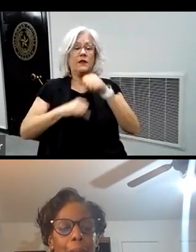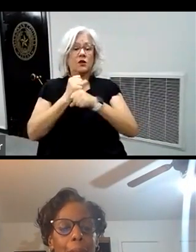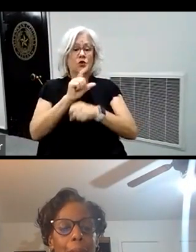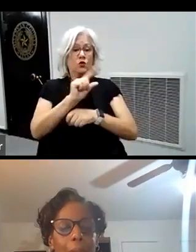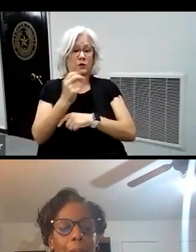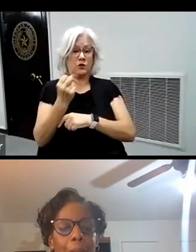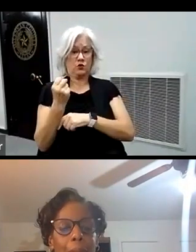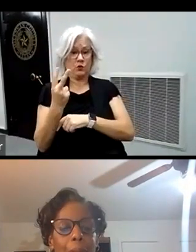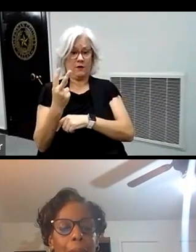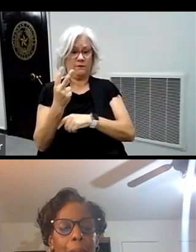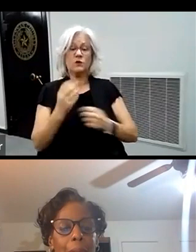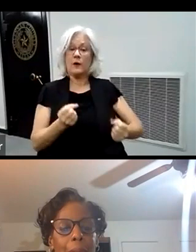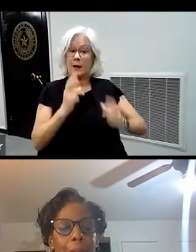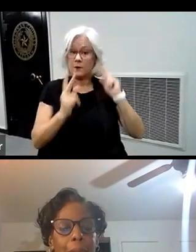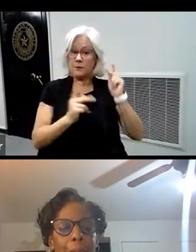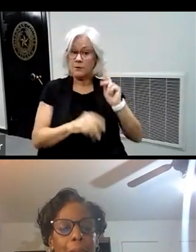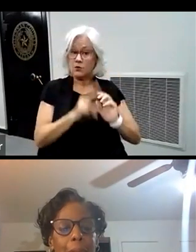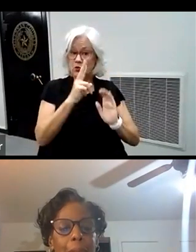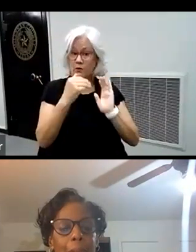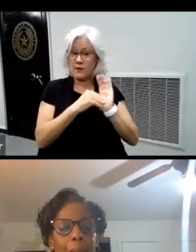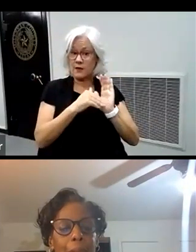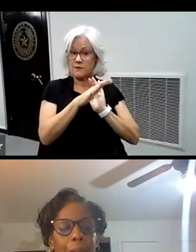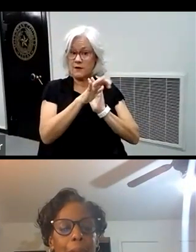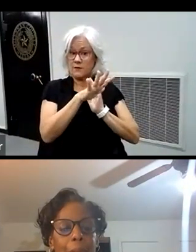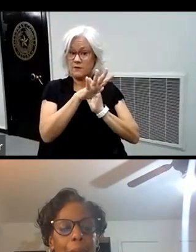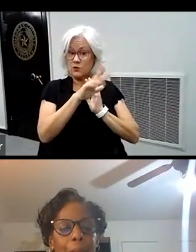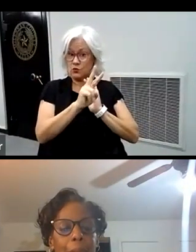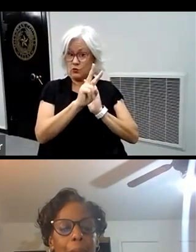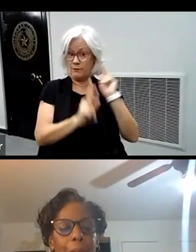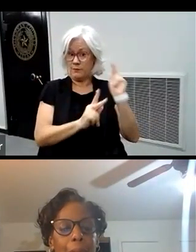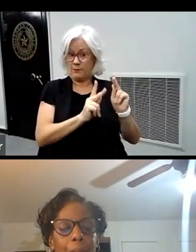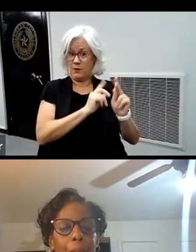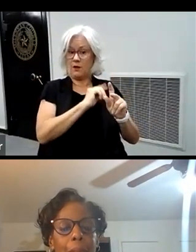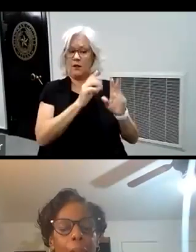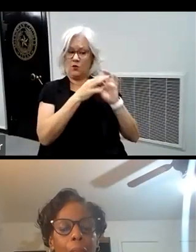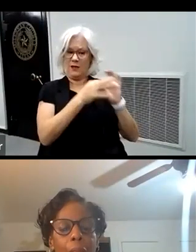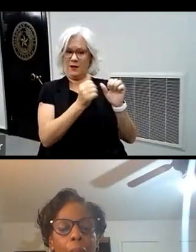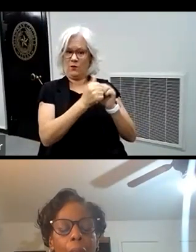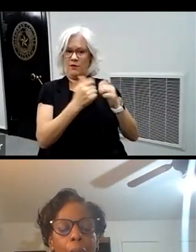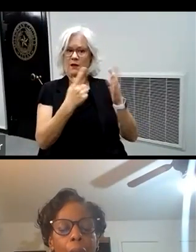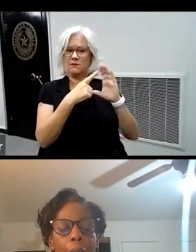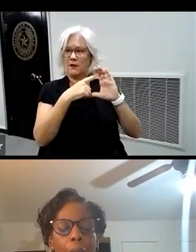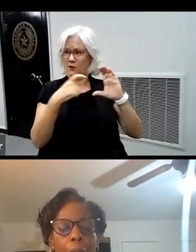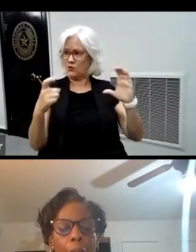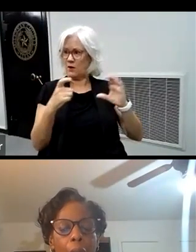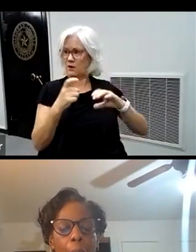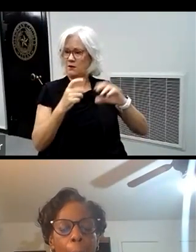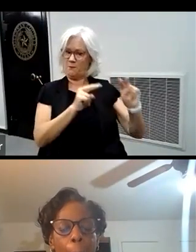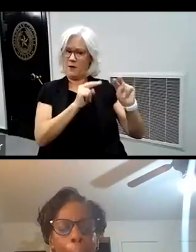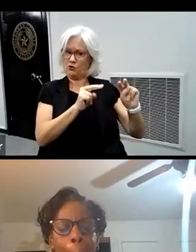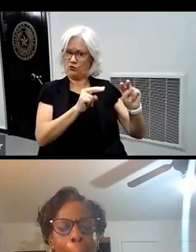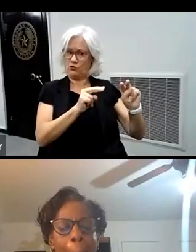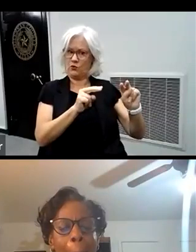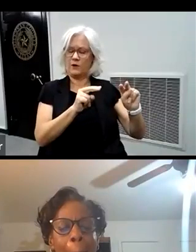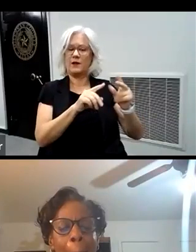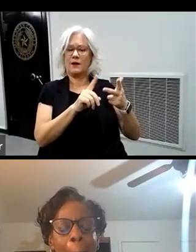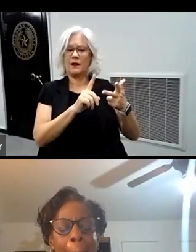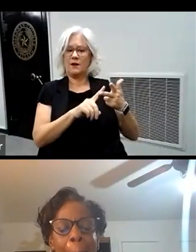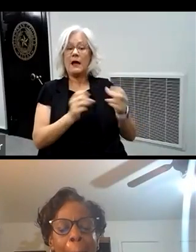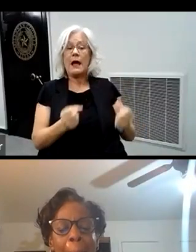enrolled 2,552 people in electronic monitoring. Successfully completed have